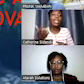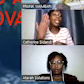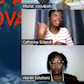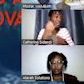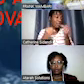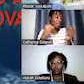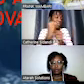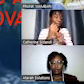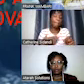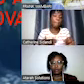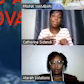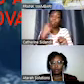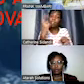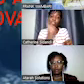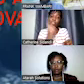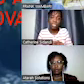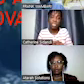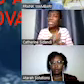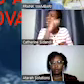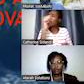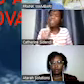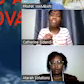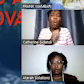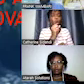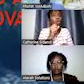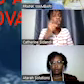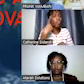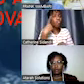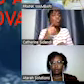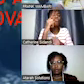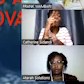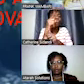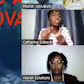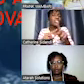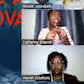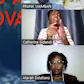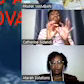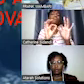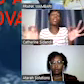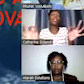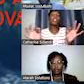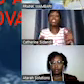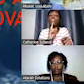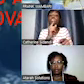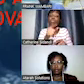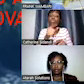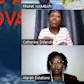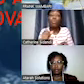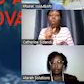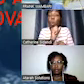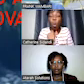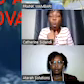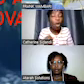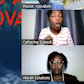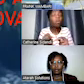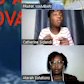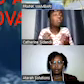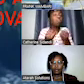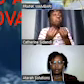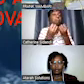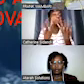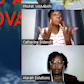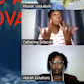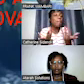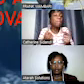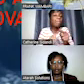never too old to reinvent yourself. So irrespective of the stage of life you are, you still can